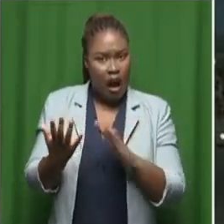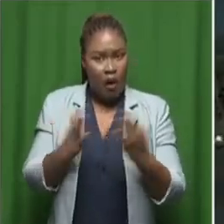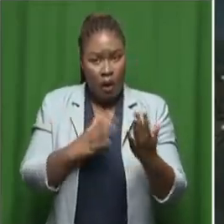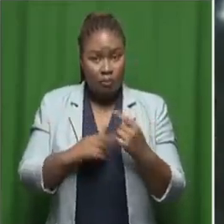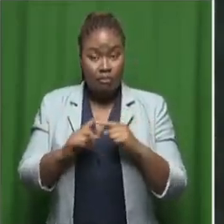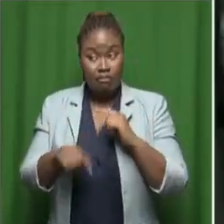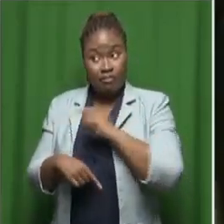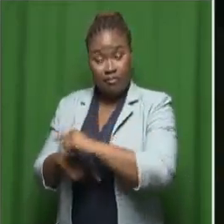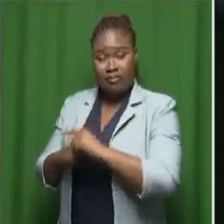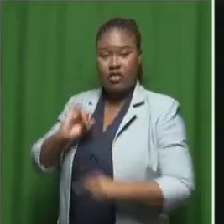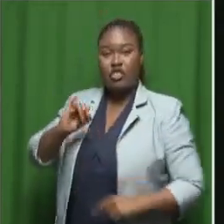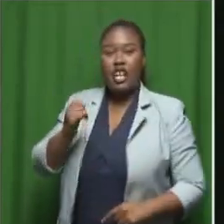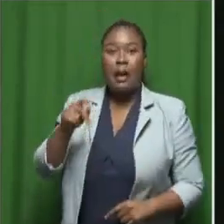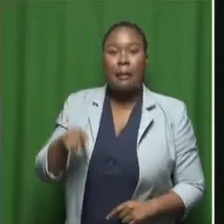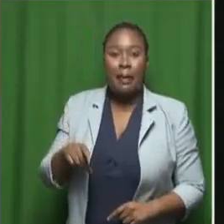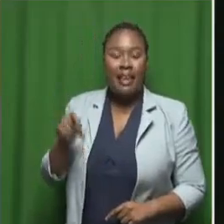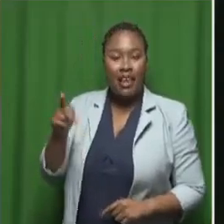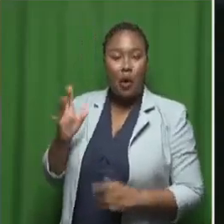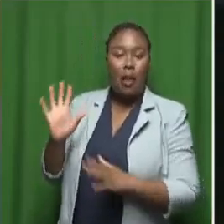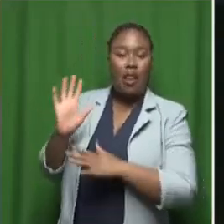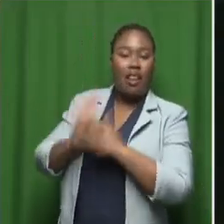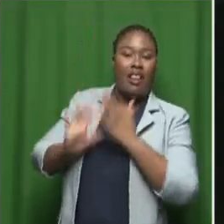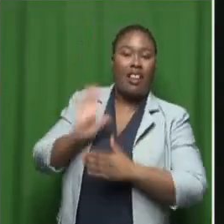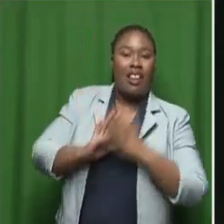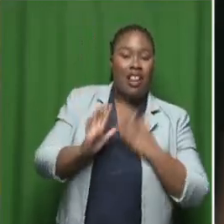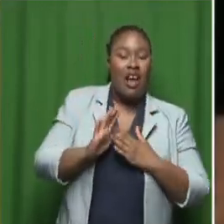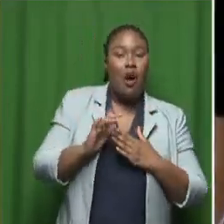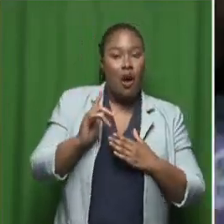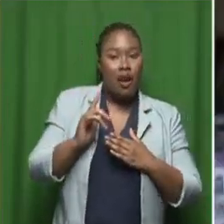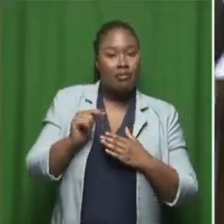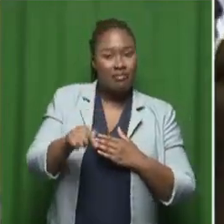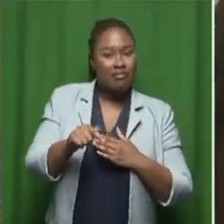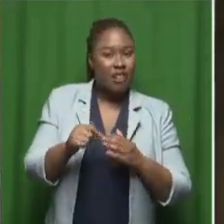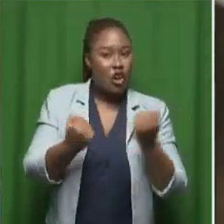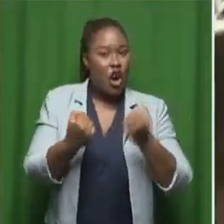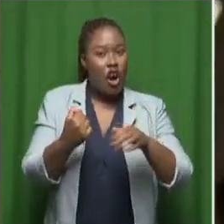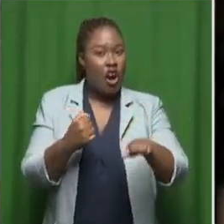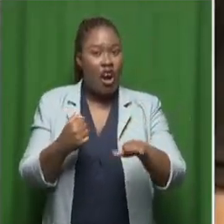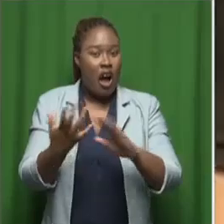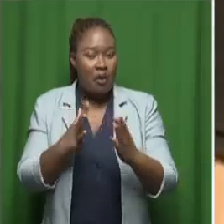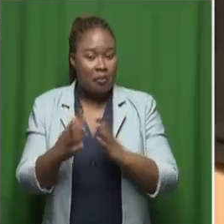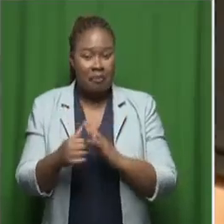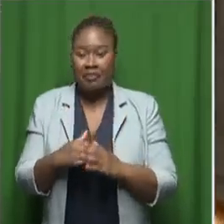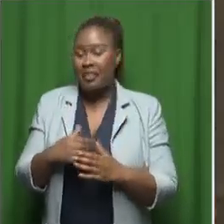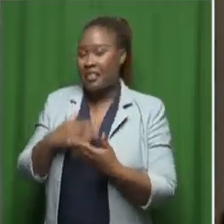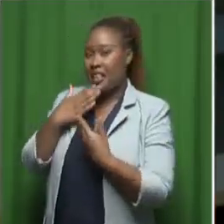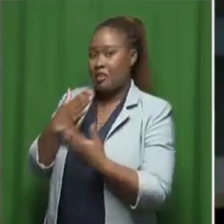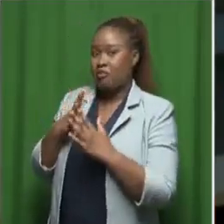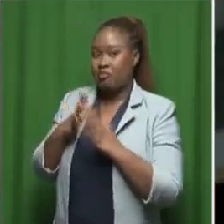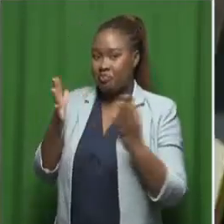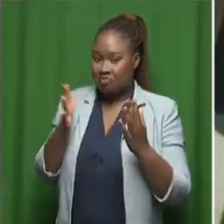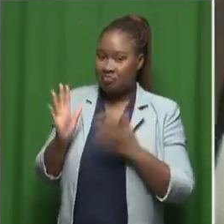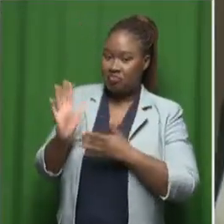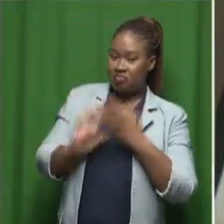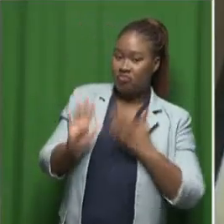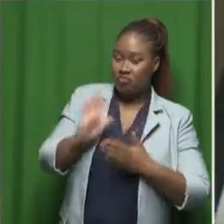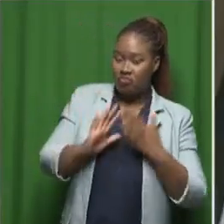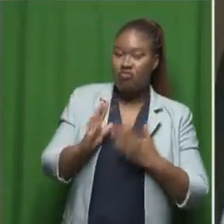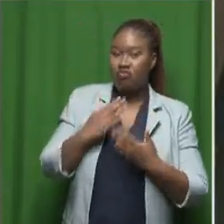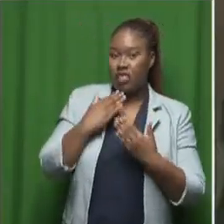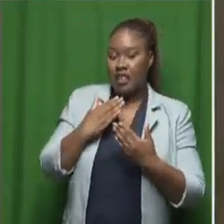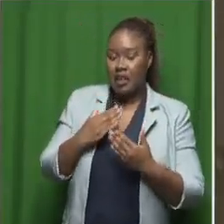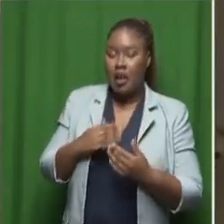JP, who's of course going to tell us more about this. JP, thanks so much for speaking to us this morning. So here we have